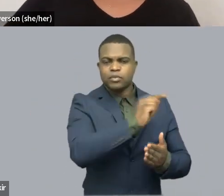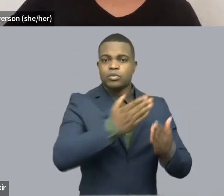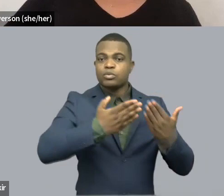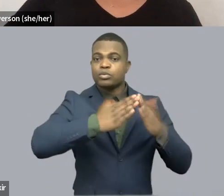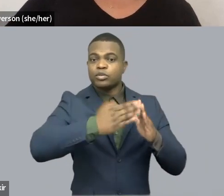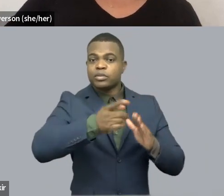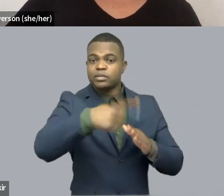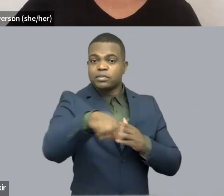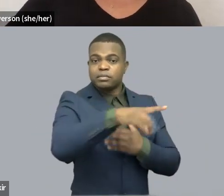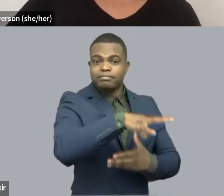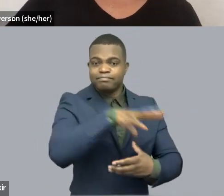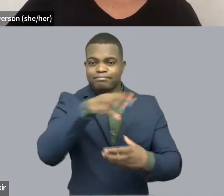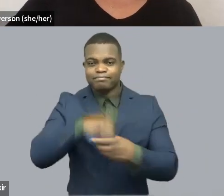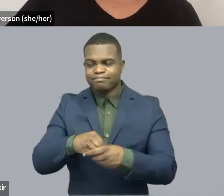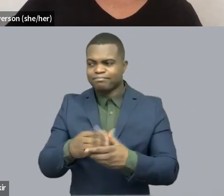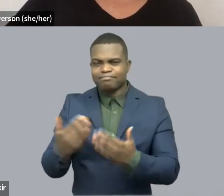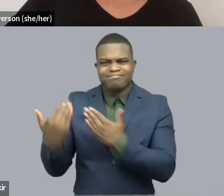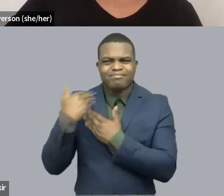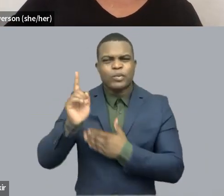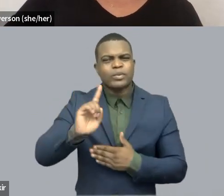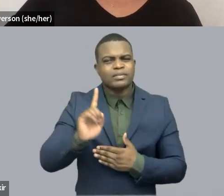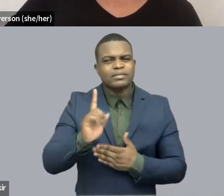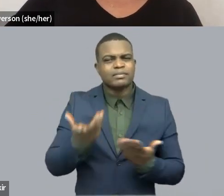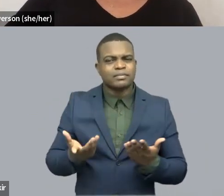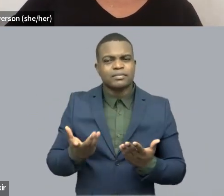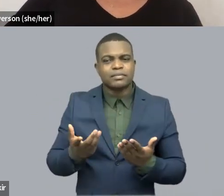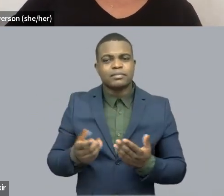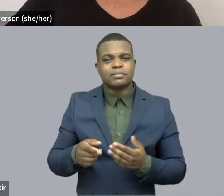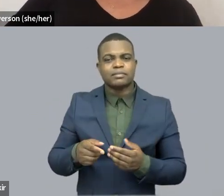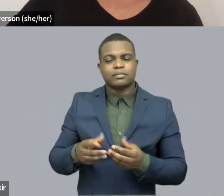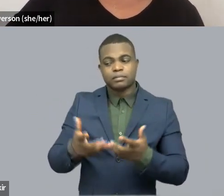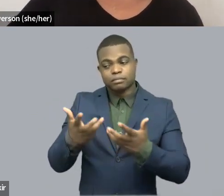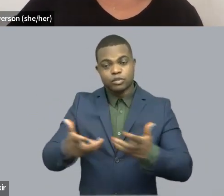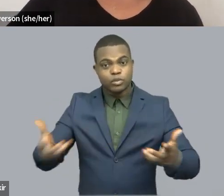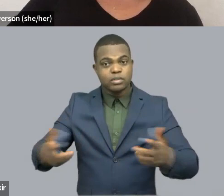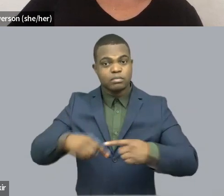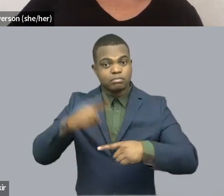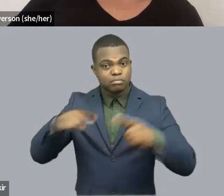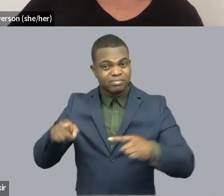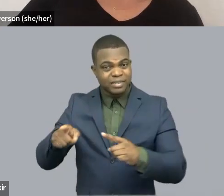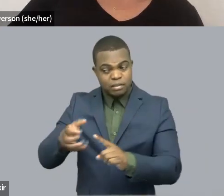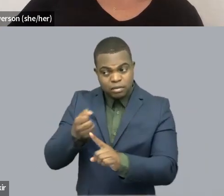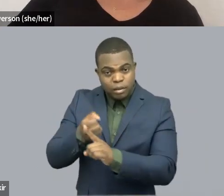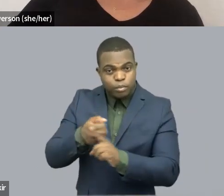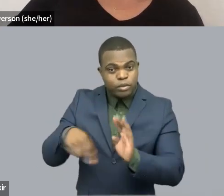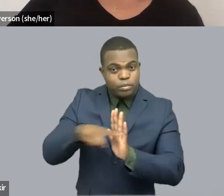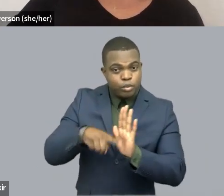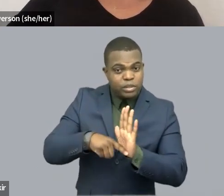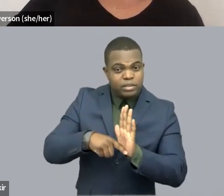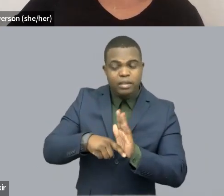play is, on one hand, basically to assume a sort